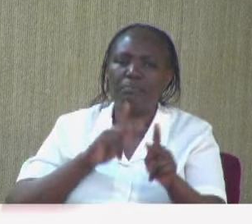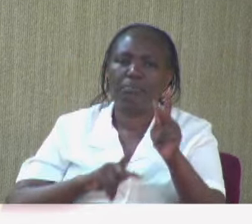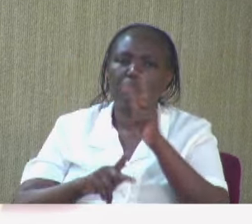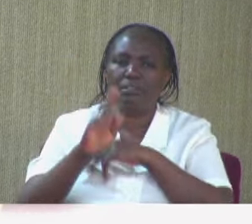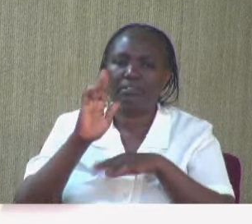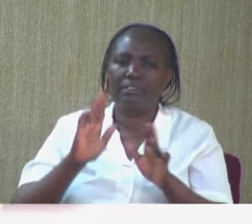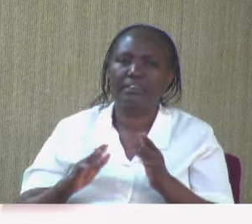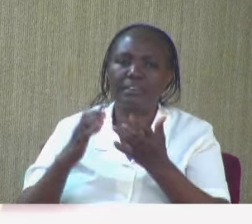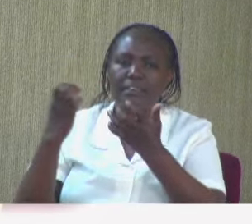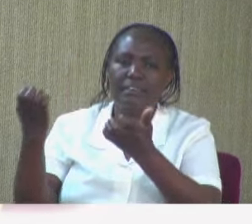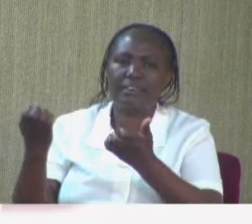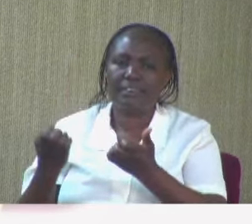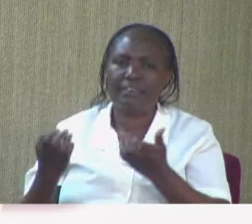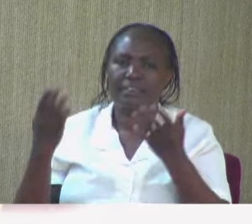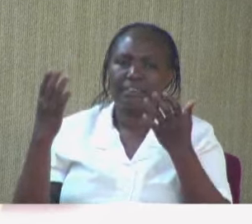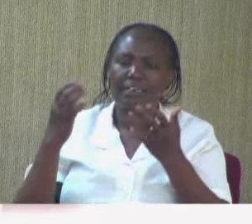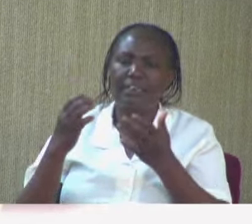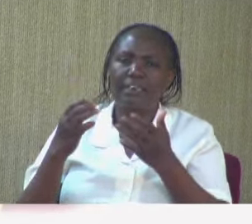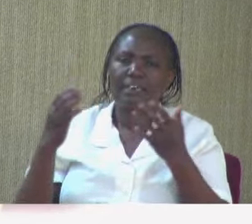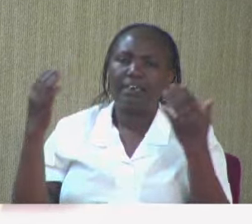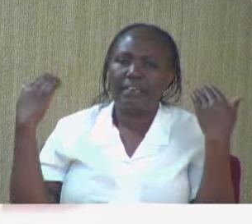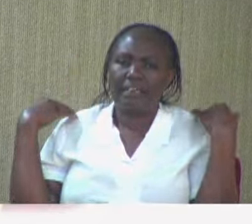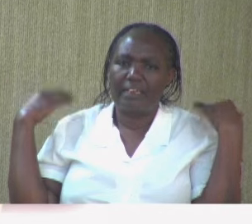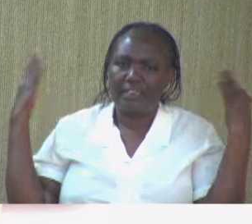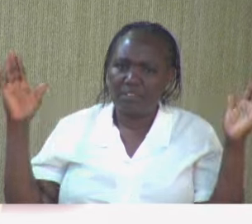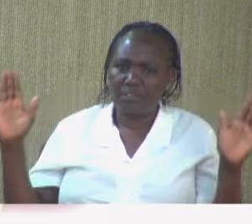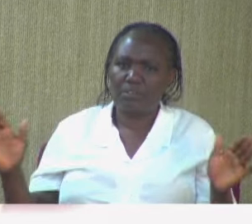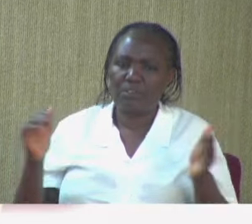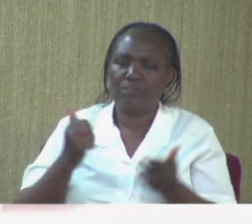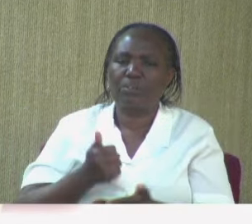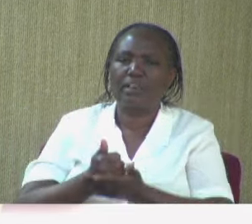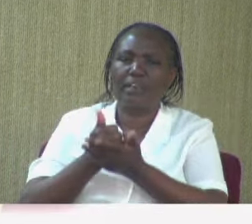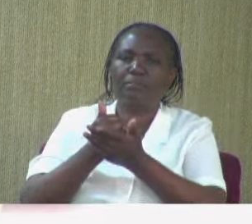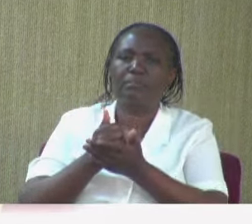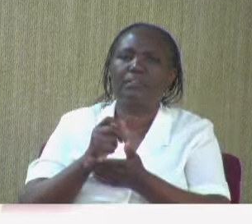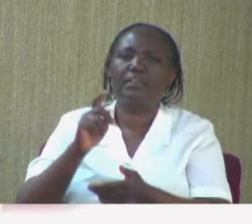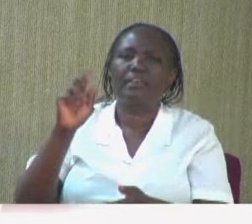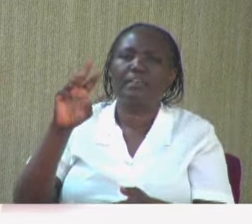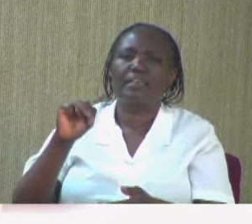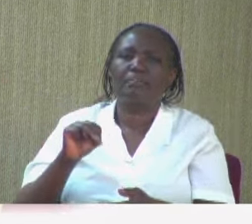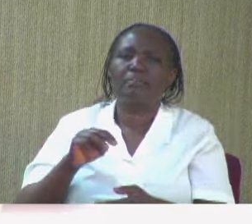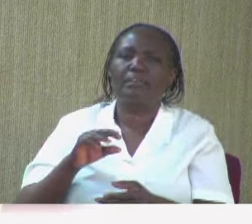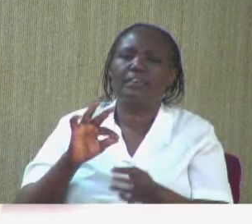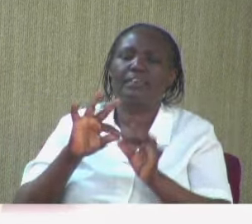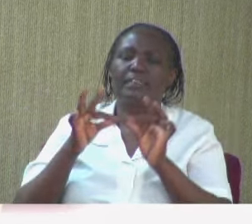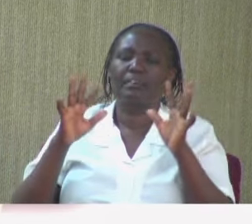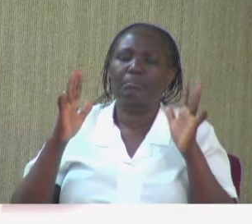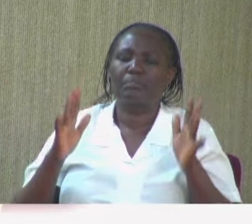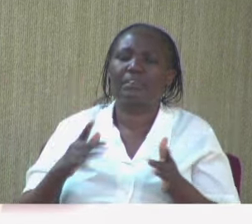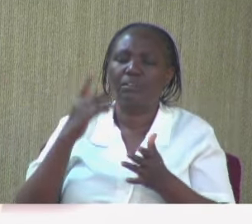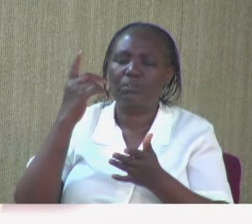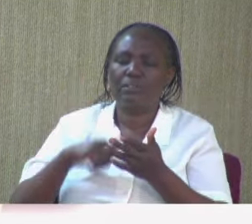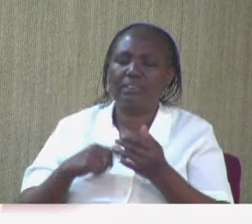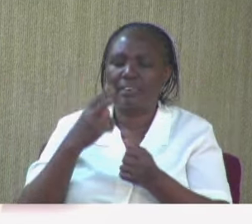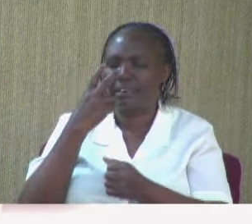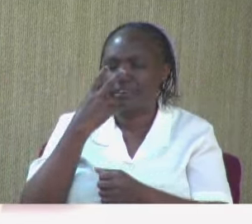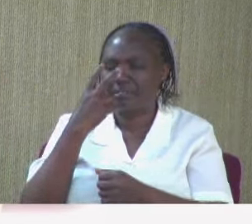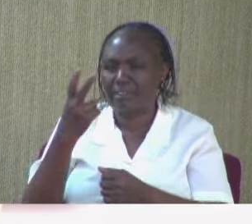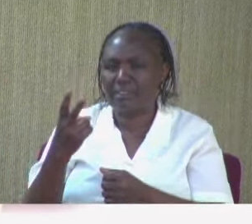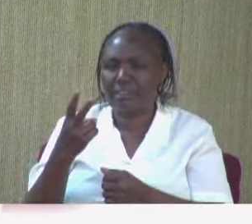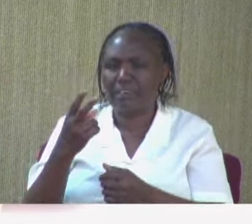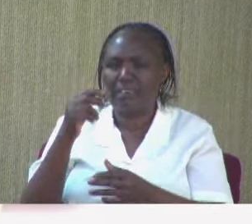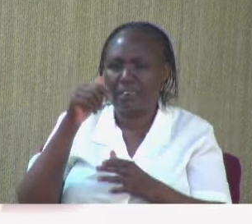prophets needed the agency of the angels to help them interpret what the things they are seeing in vision. And